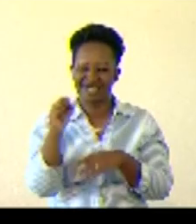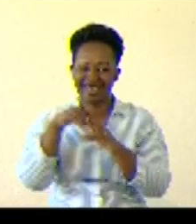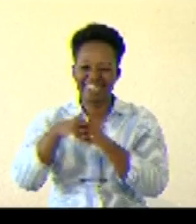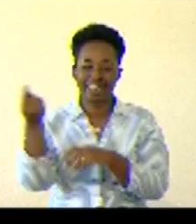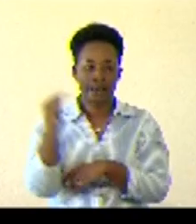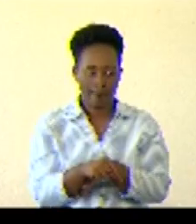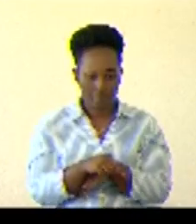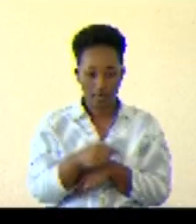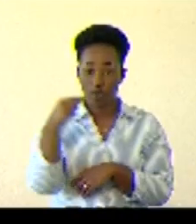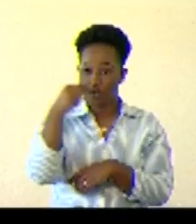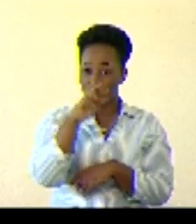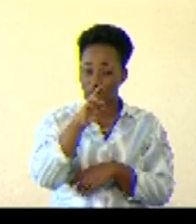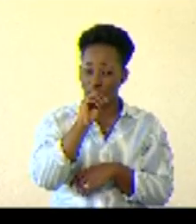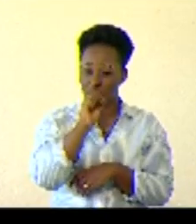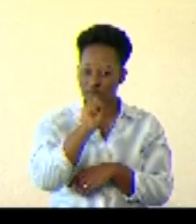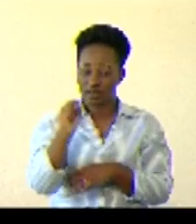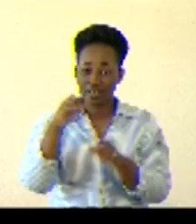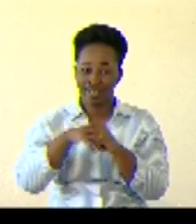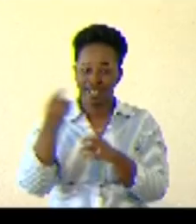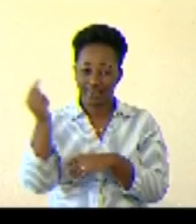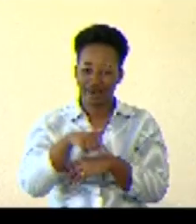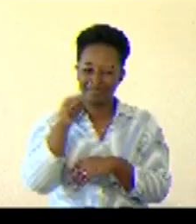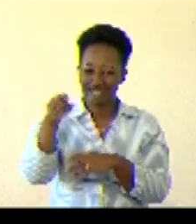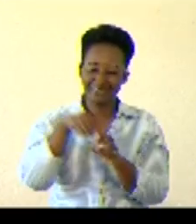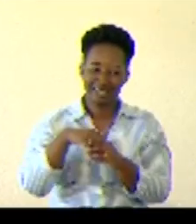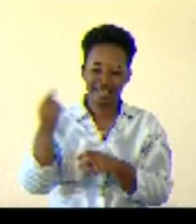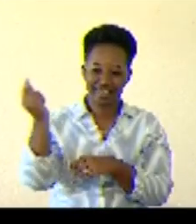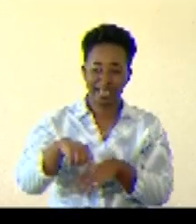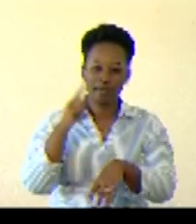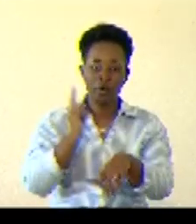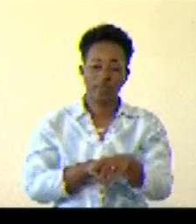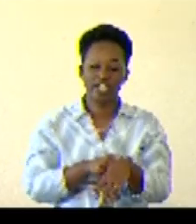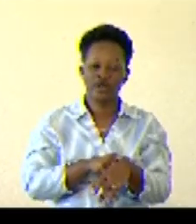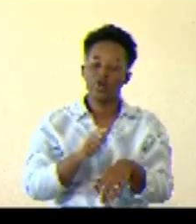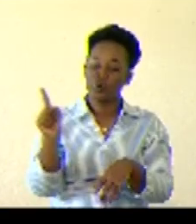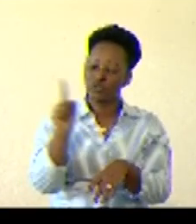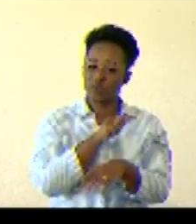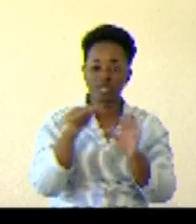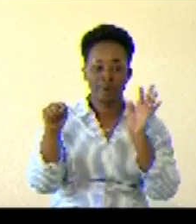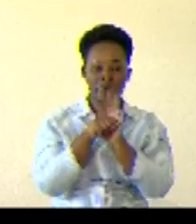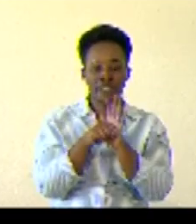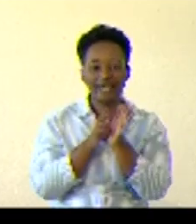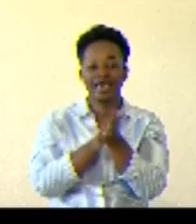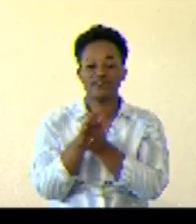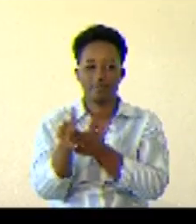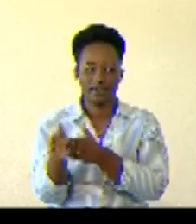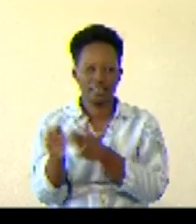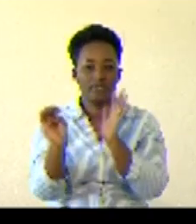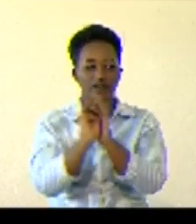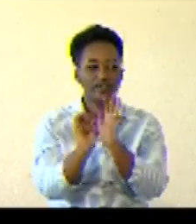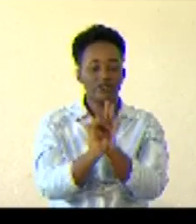income. Gross income, that is the income when you have not subtracted expenses